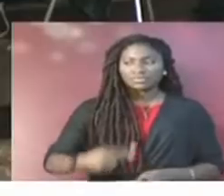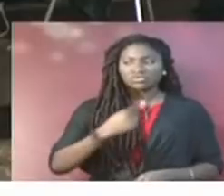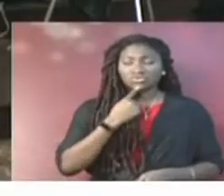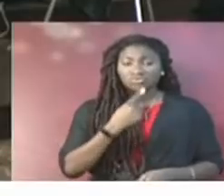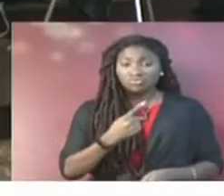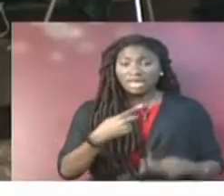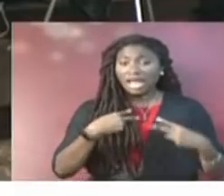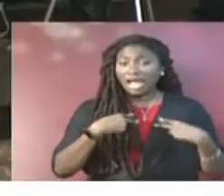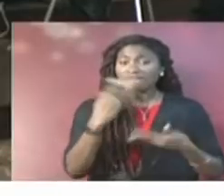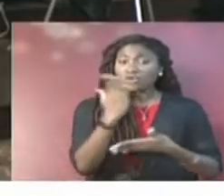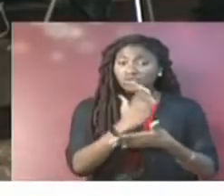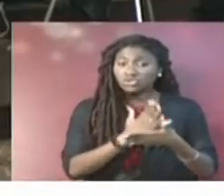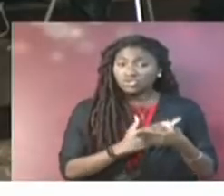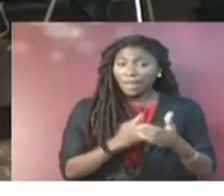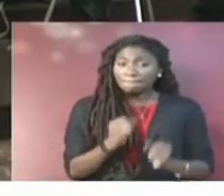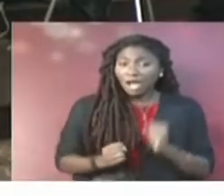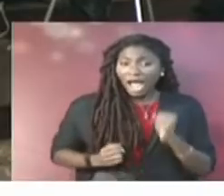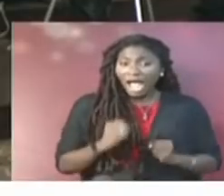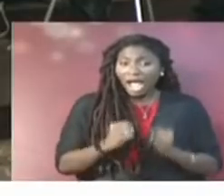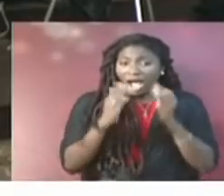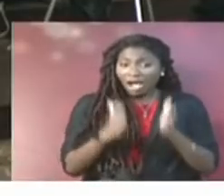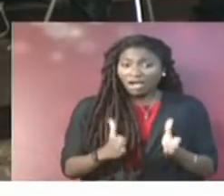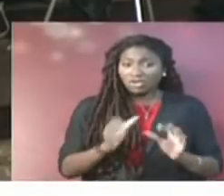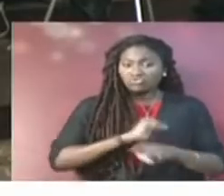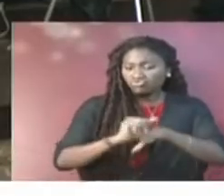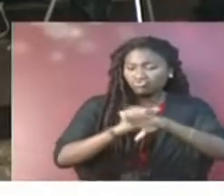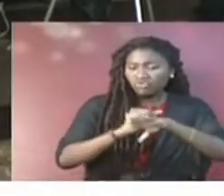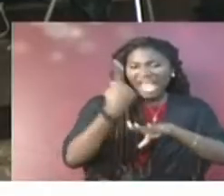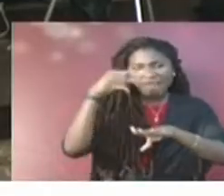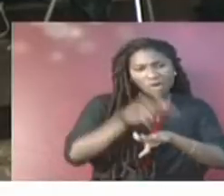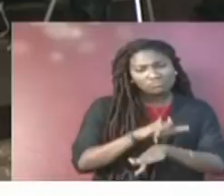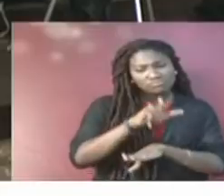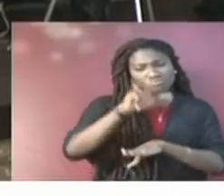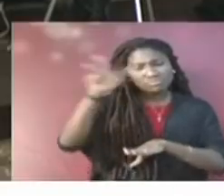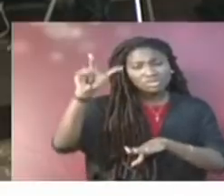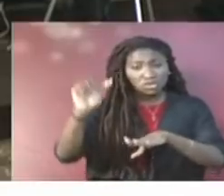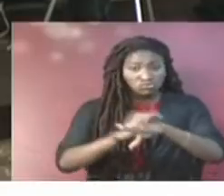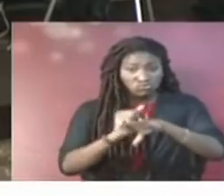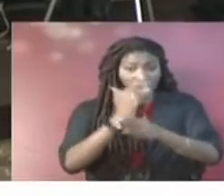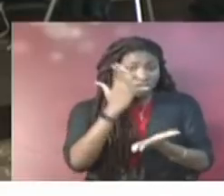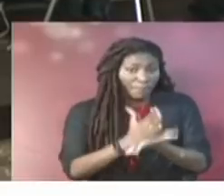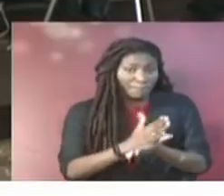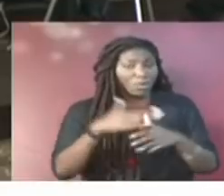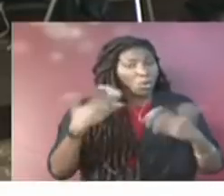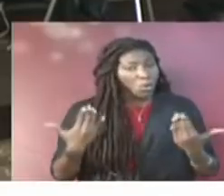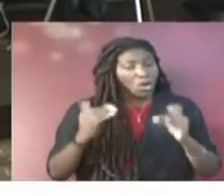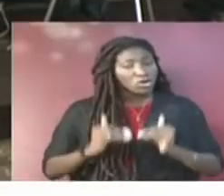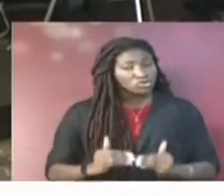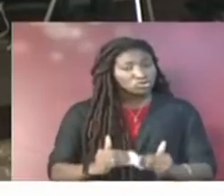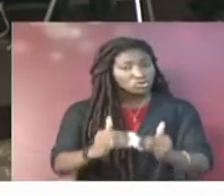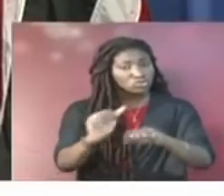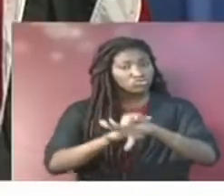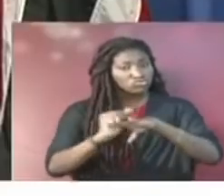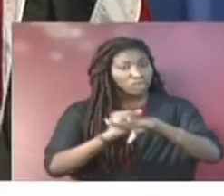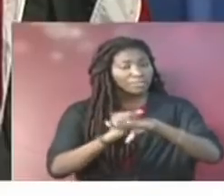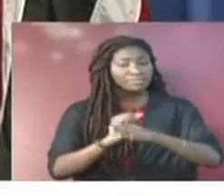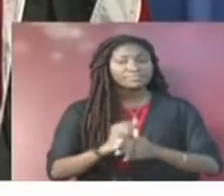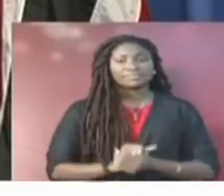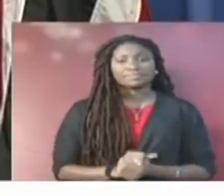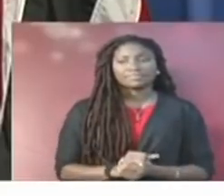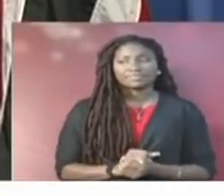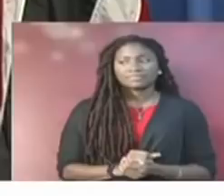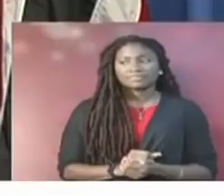that are training to go across. Is training going to be halted for them, or can they continue in this time? Where we have not